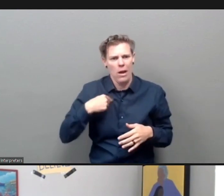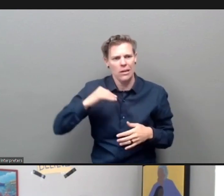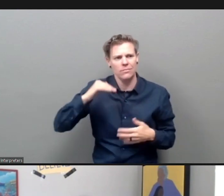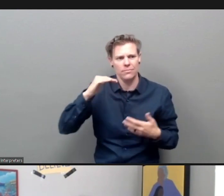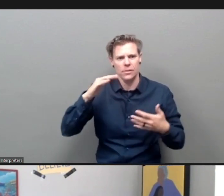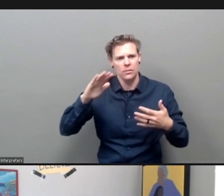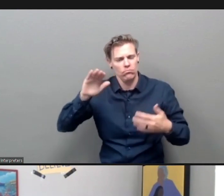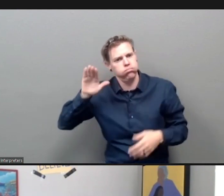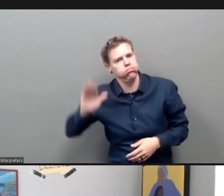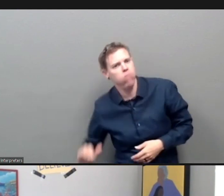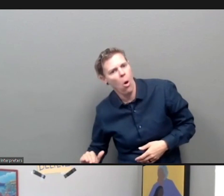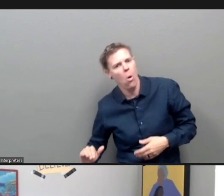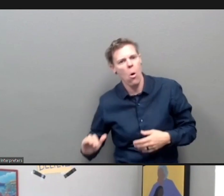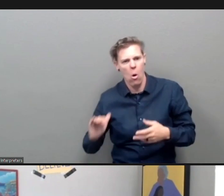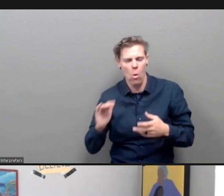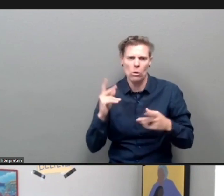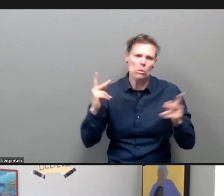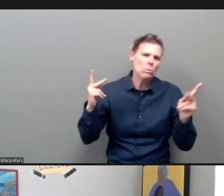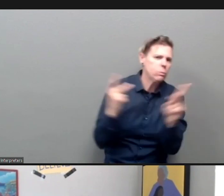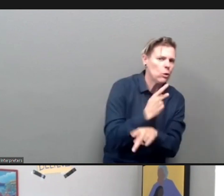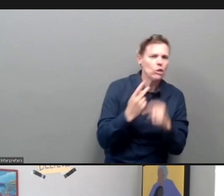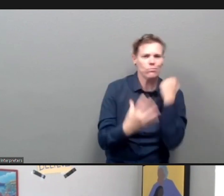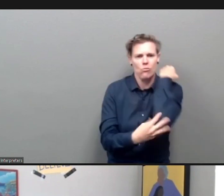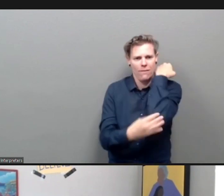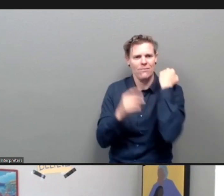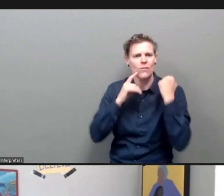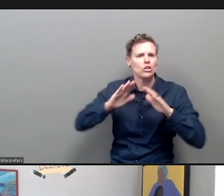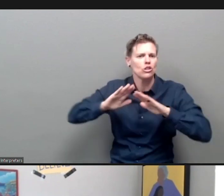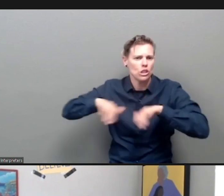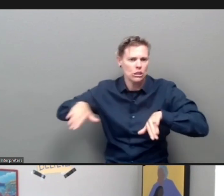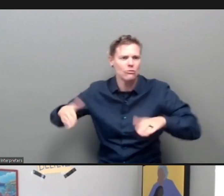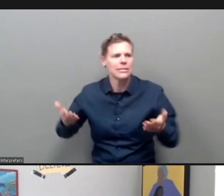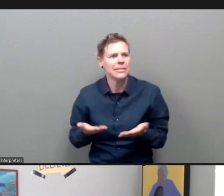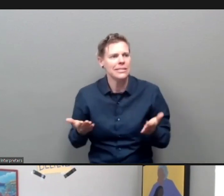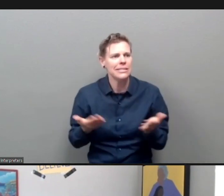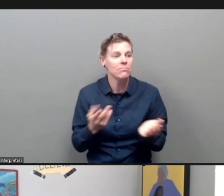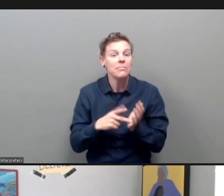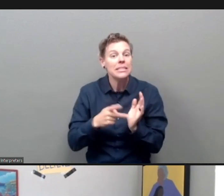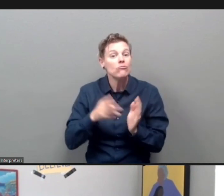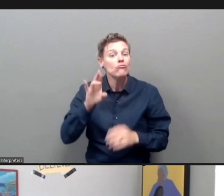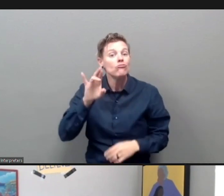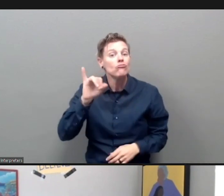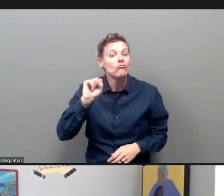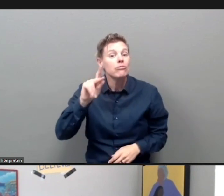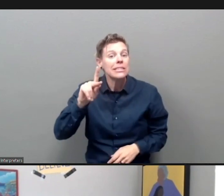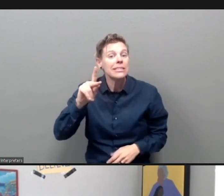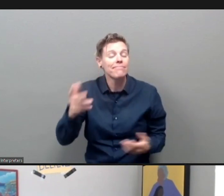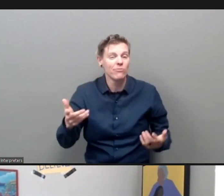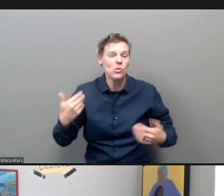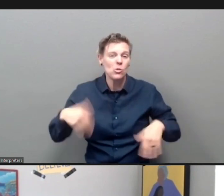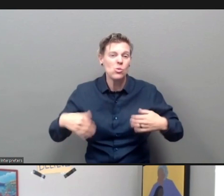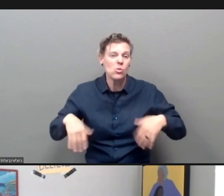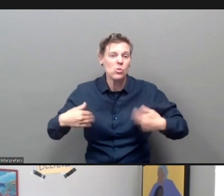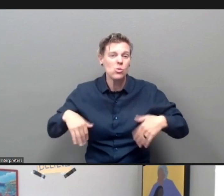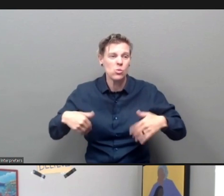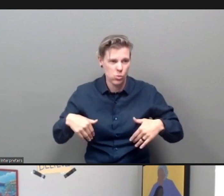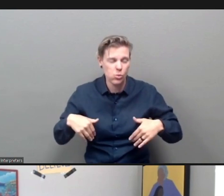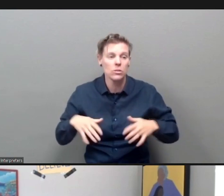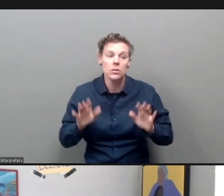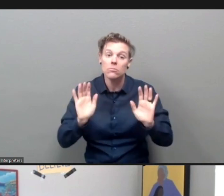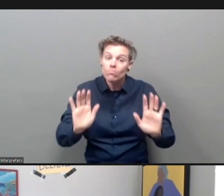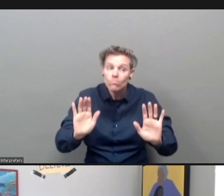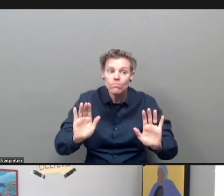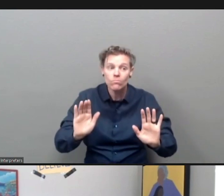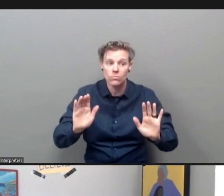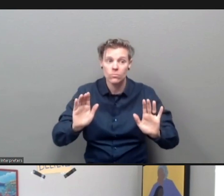minute, that vulnerability is there. But, comorbidities are not as big of an issue in kids